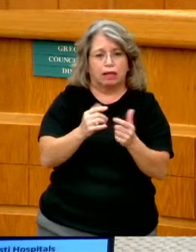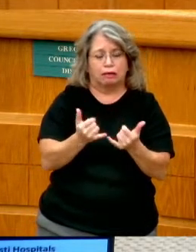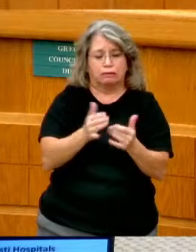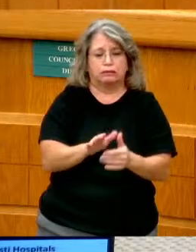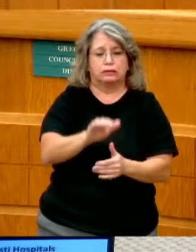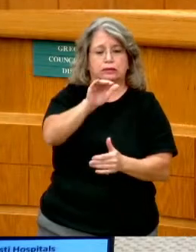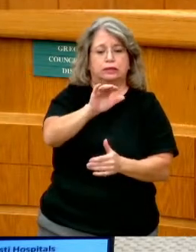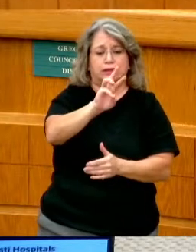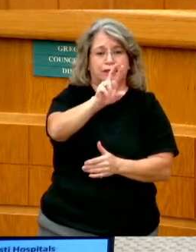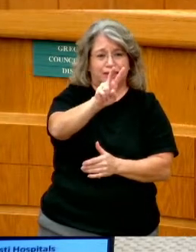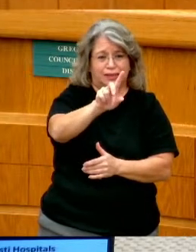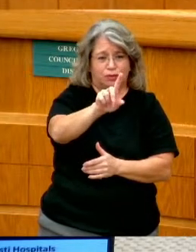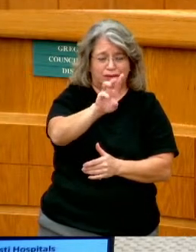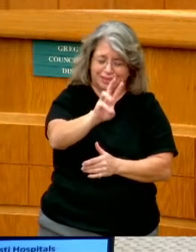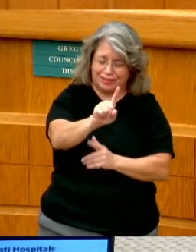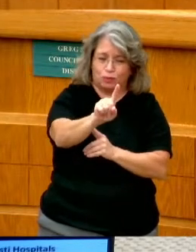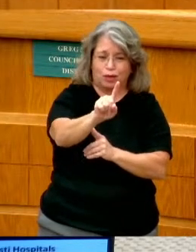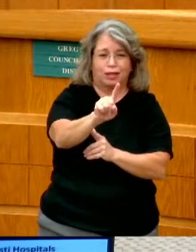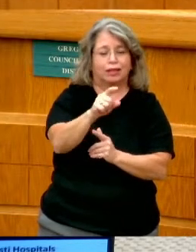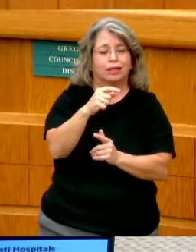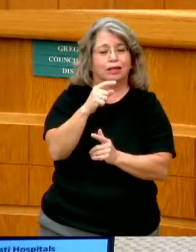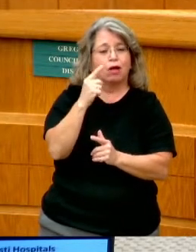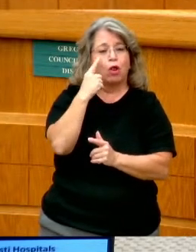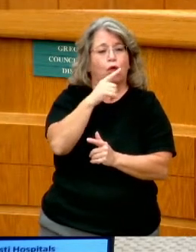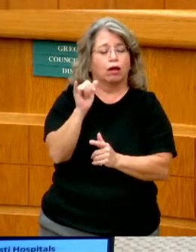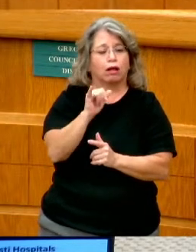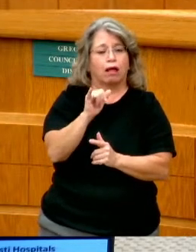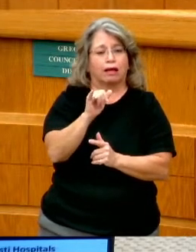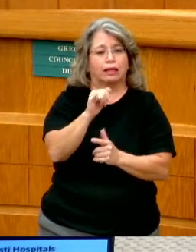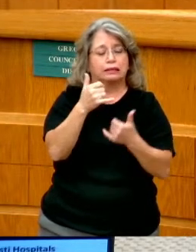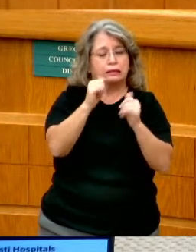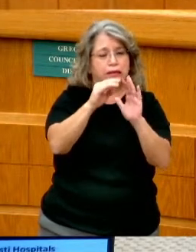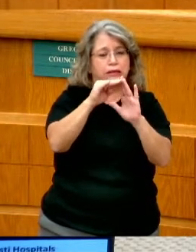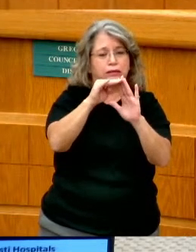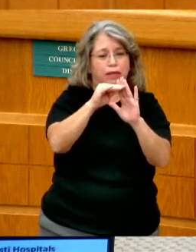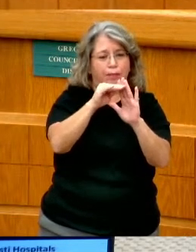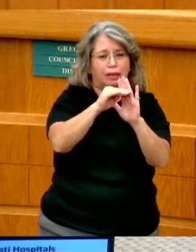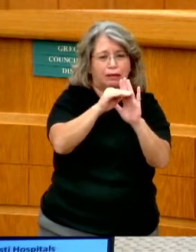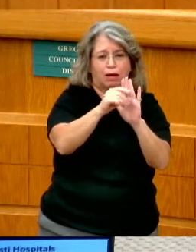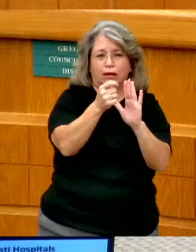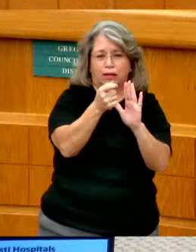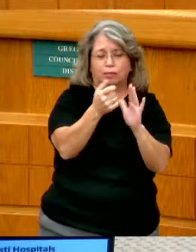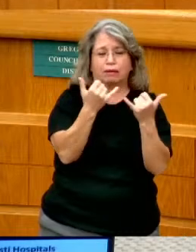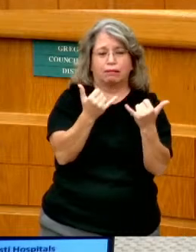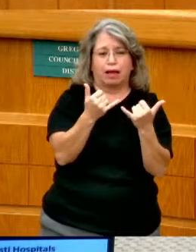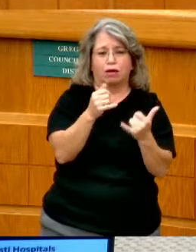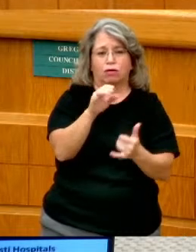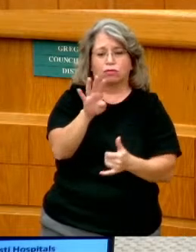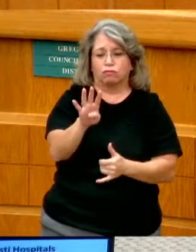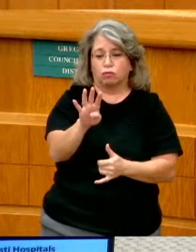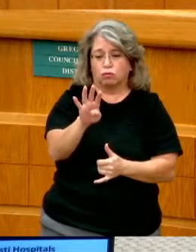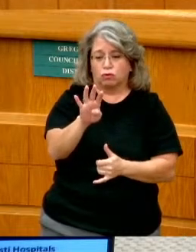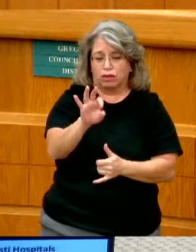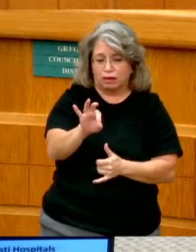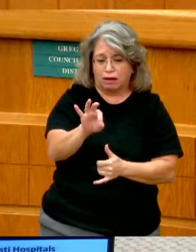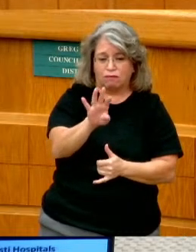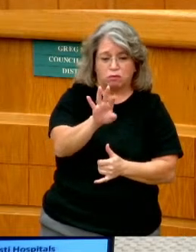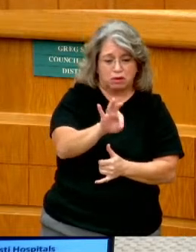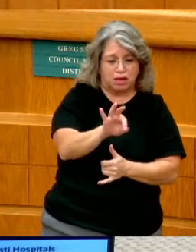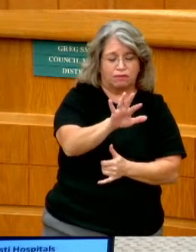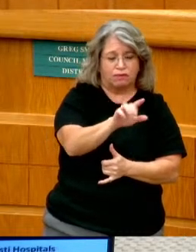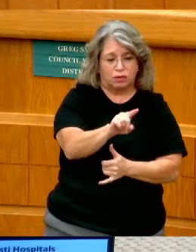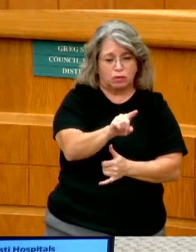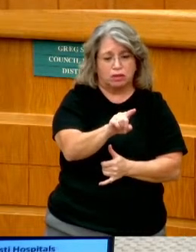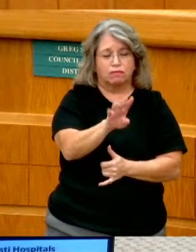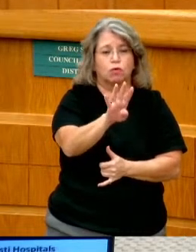high, looked like we were plateauing, but the number looks like it's still coming down. So we're at 49, 49, 51, 49